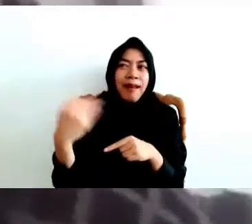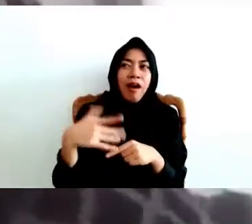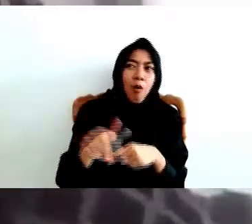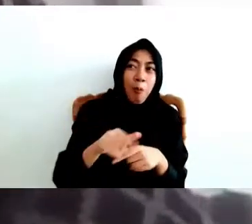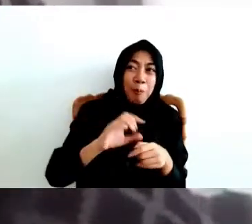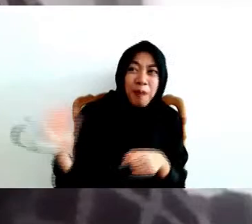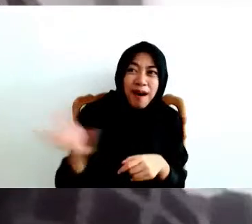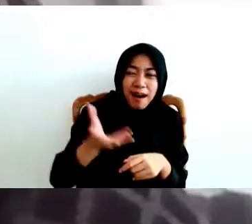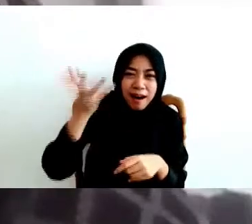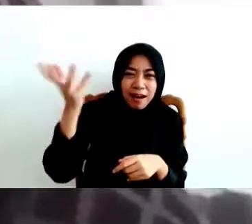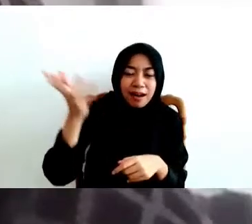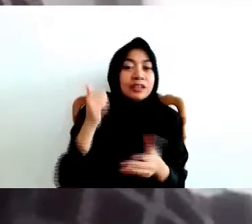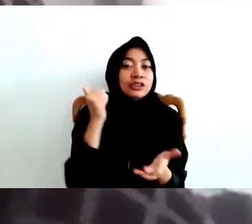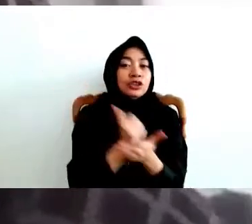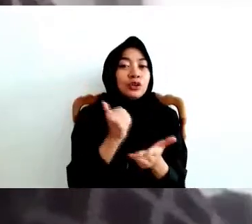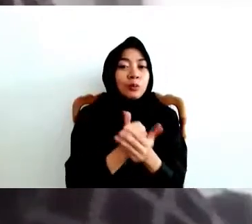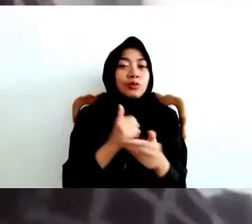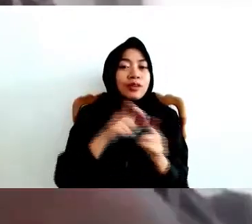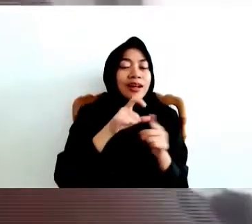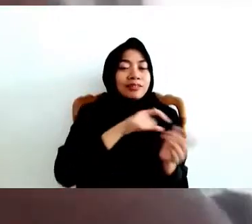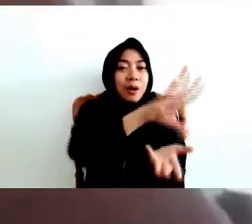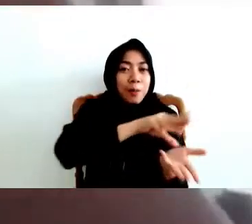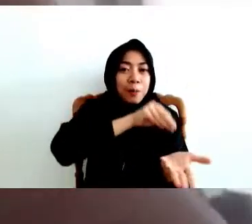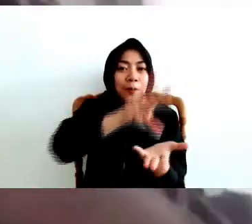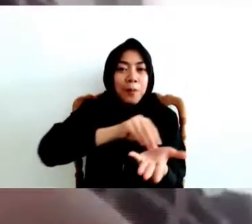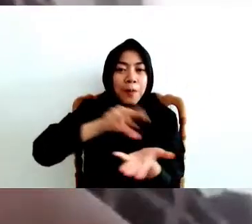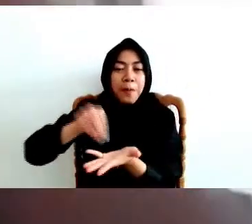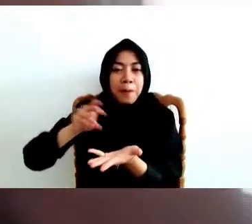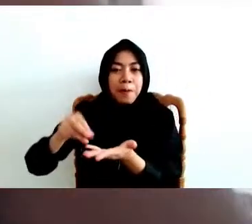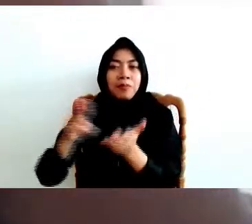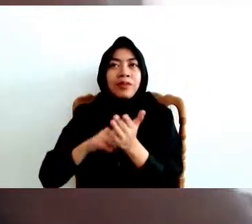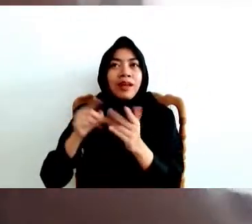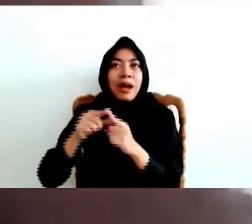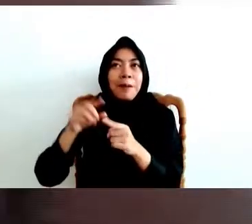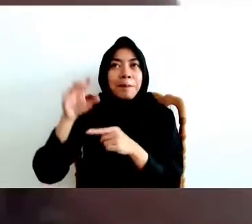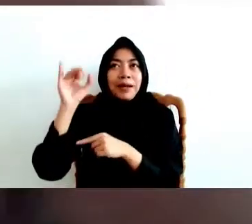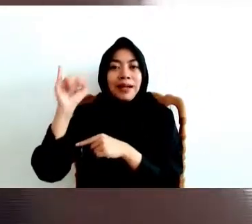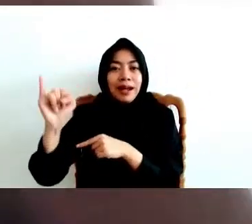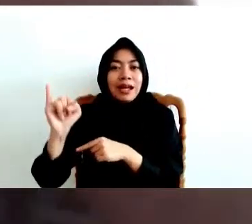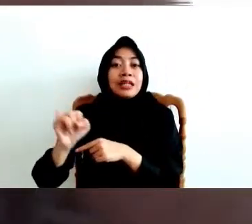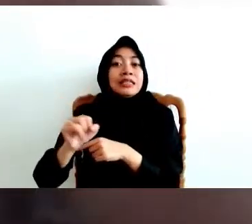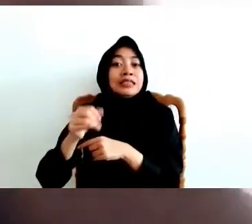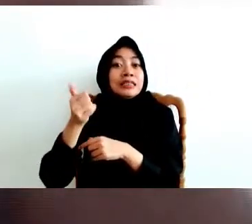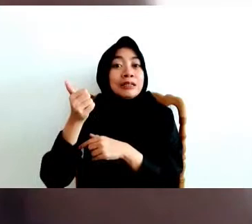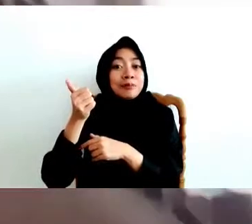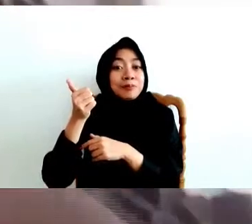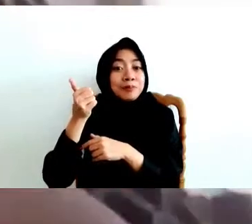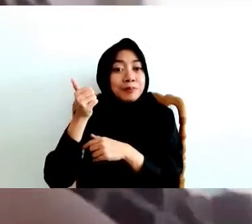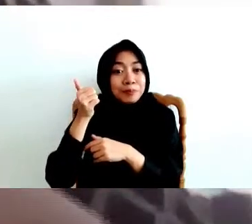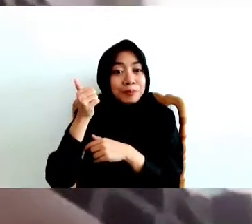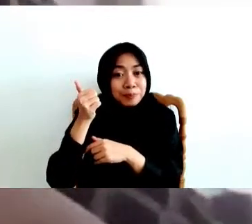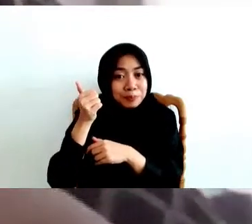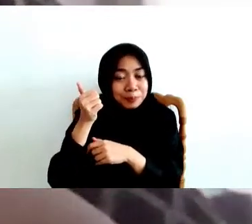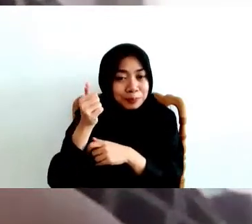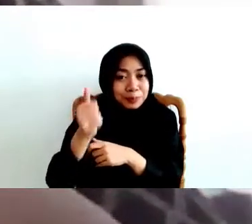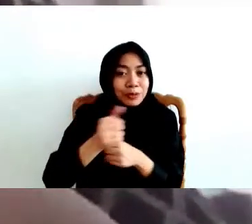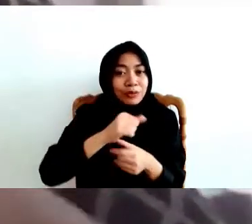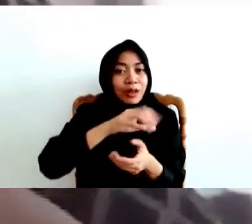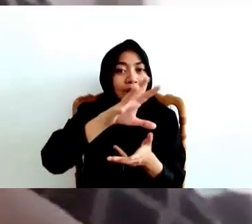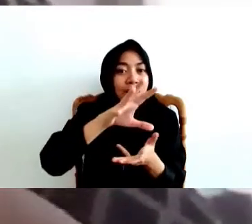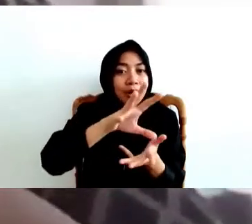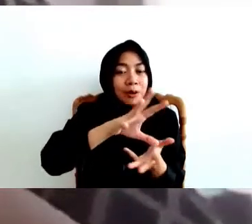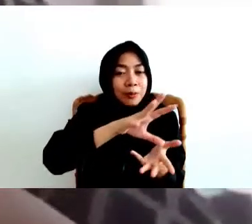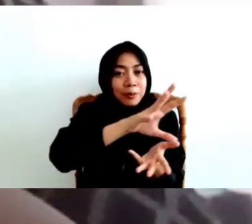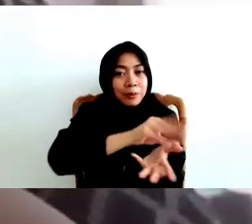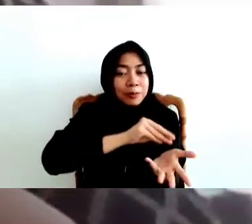as I indicated, even in terms of data collection, MPI-related indicators can be easily inserted and collected as part of